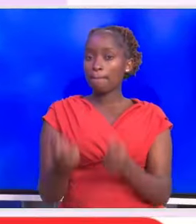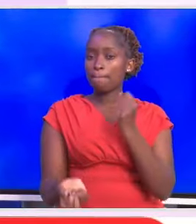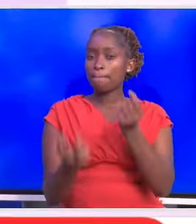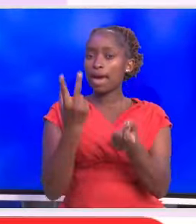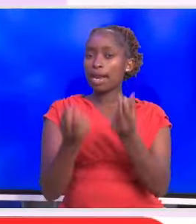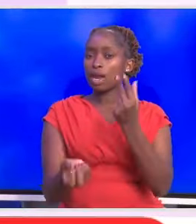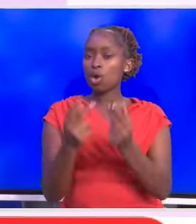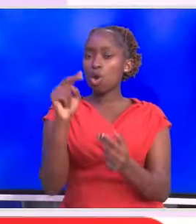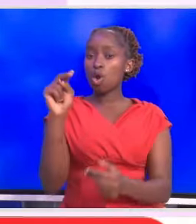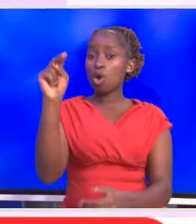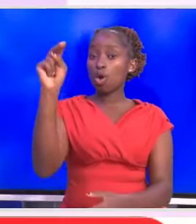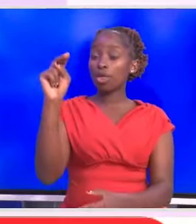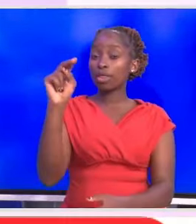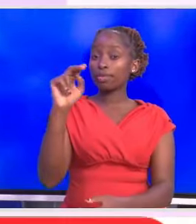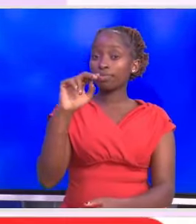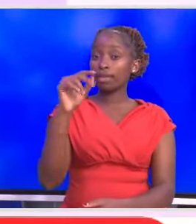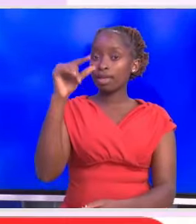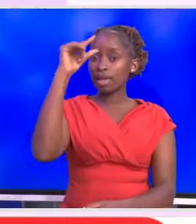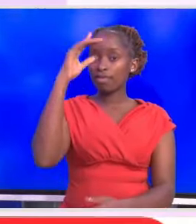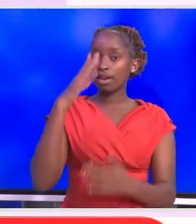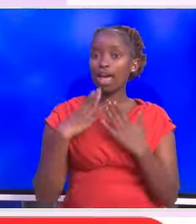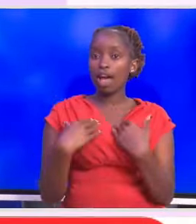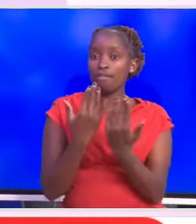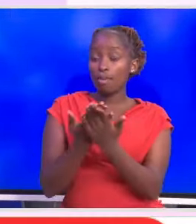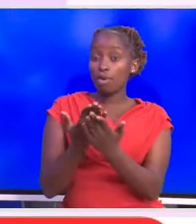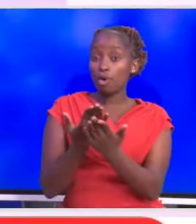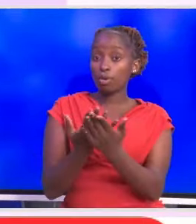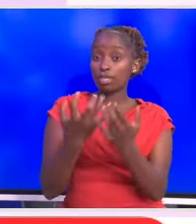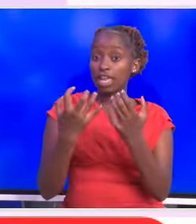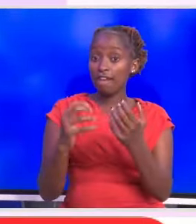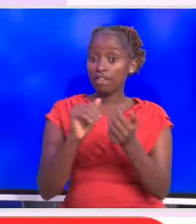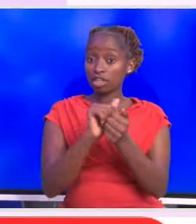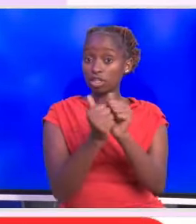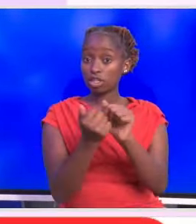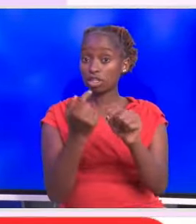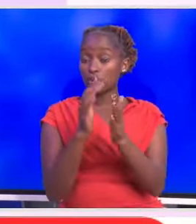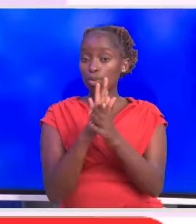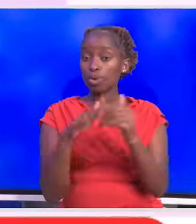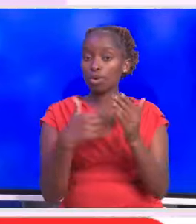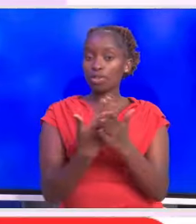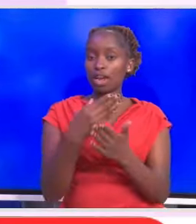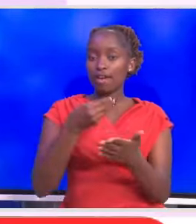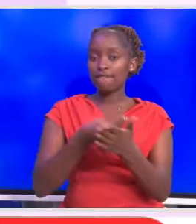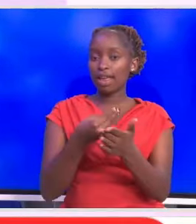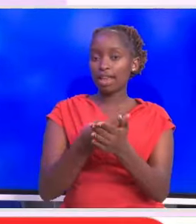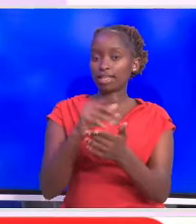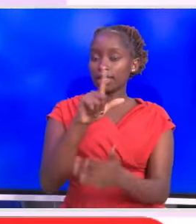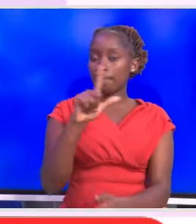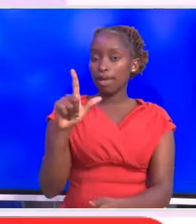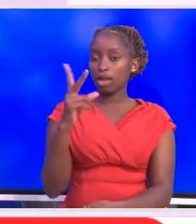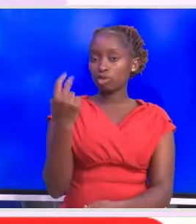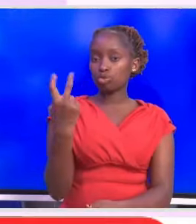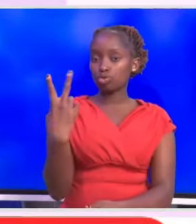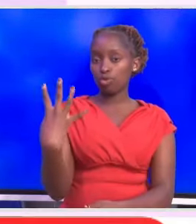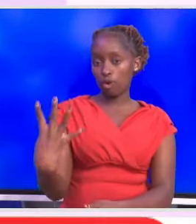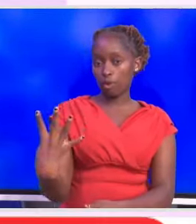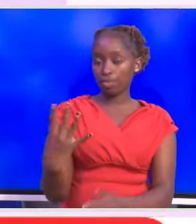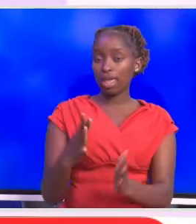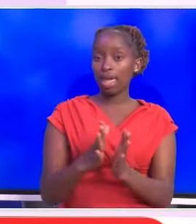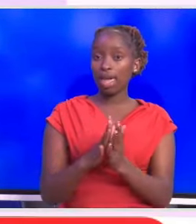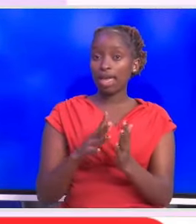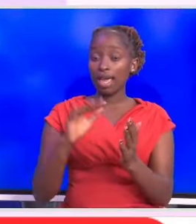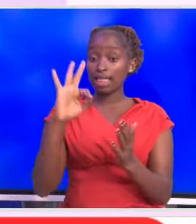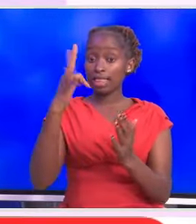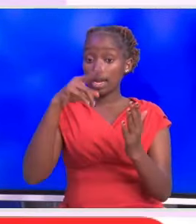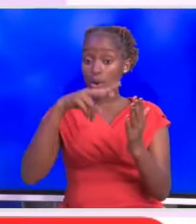Parliament Joseph Makilap have proposed massive changes to the controversial Finance Bill 2024 in its third